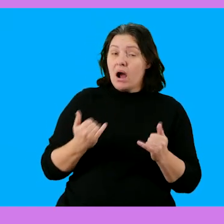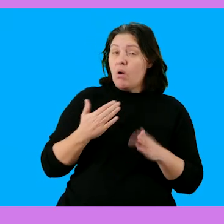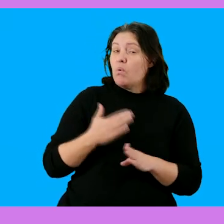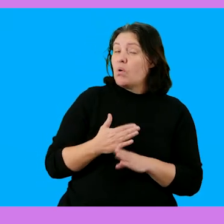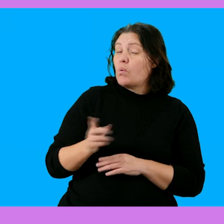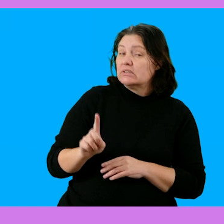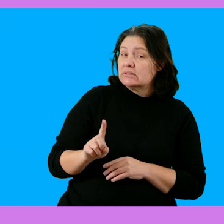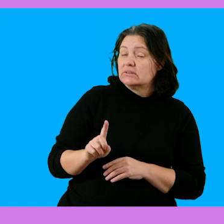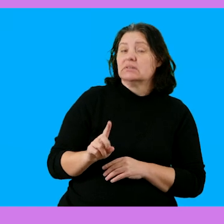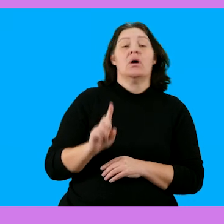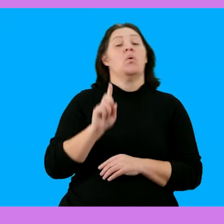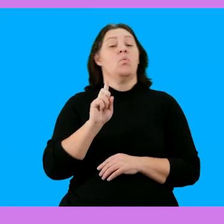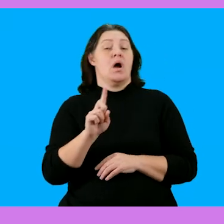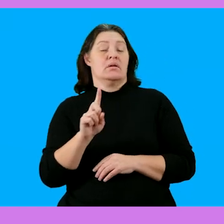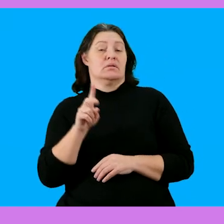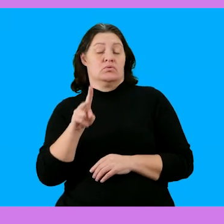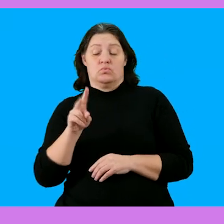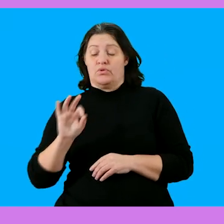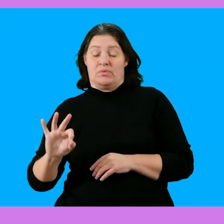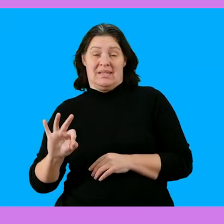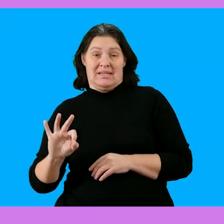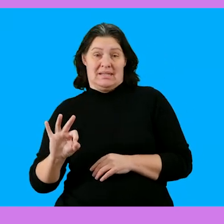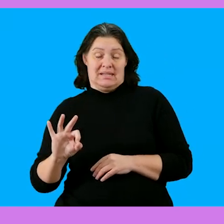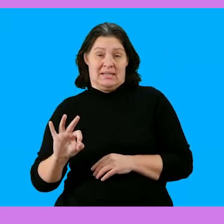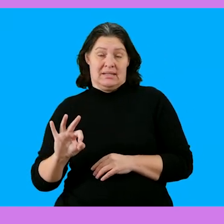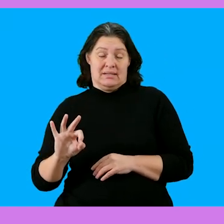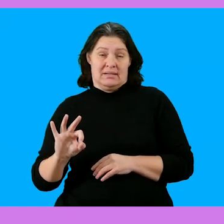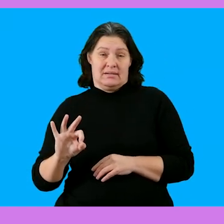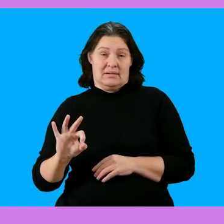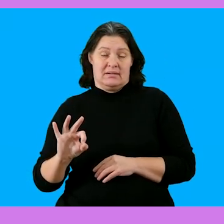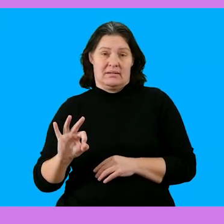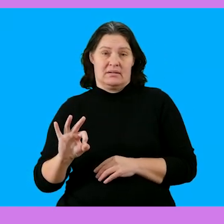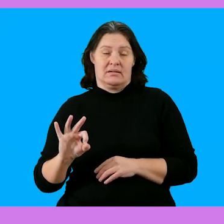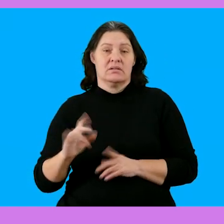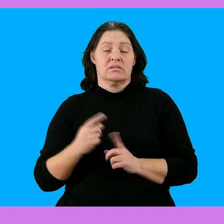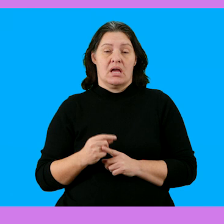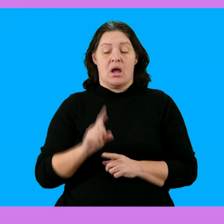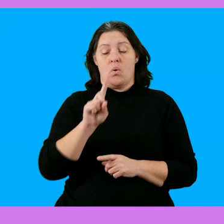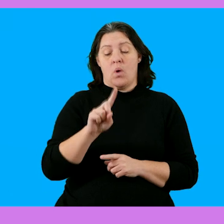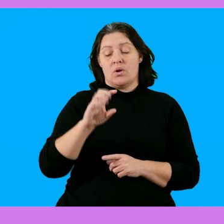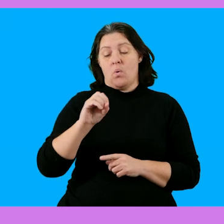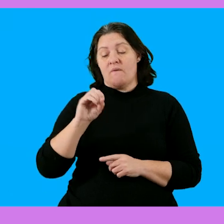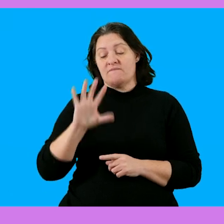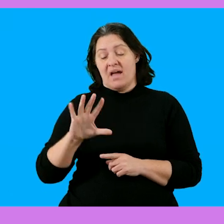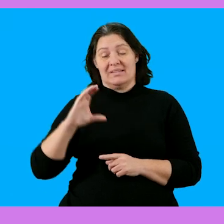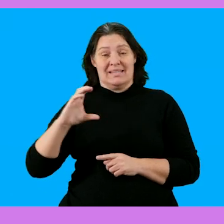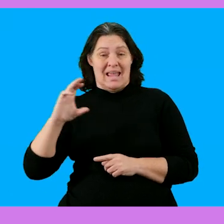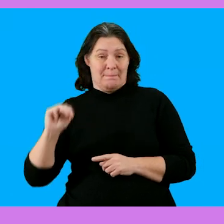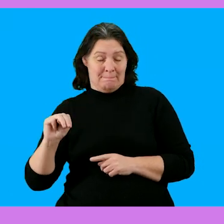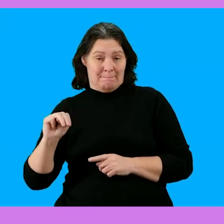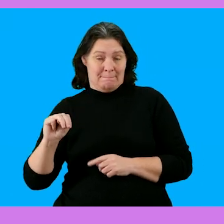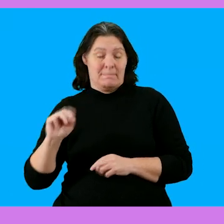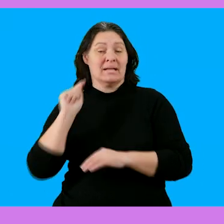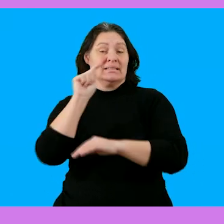now I'm working with the scale of 1:3. So therefore, I will go and say 105